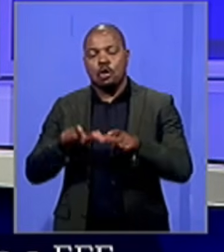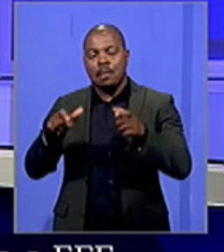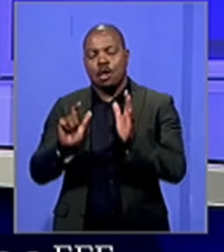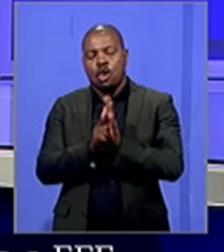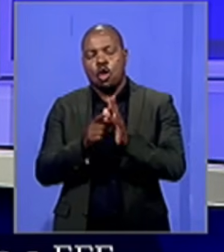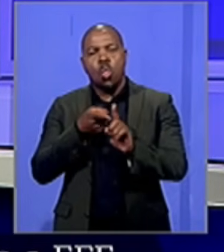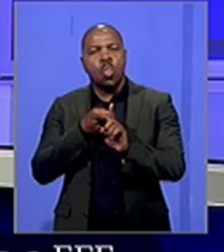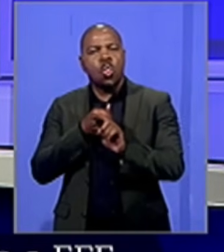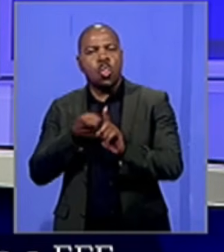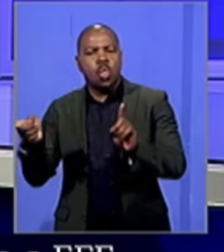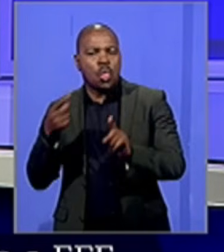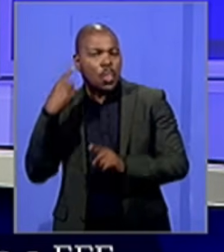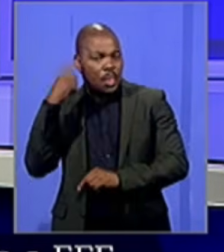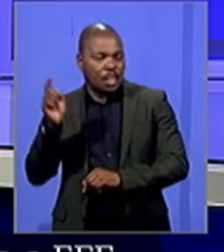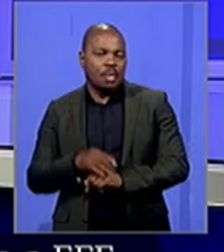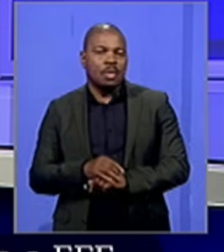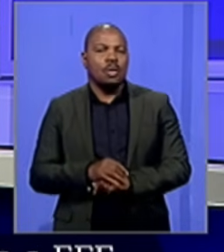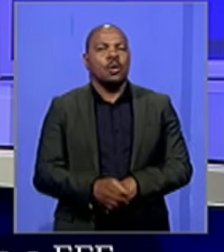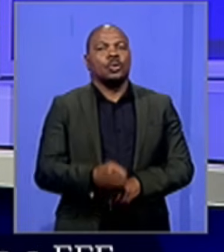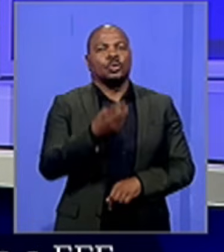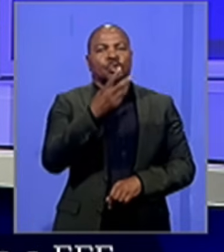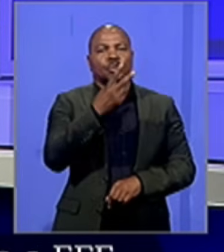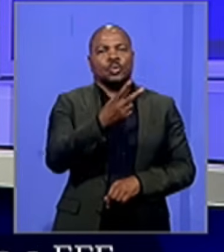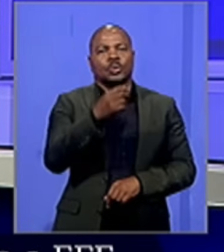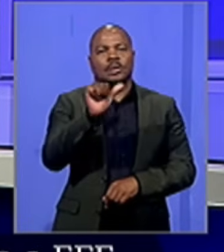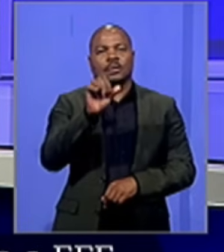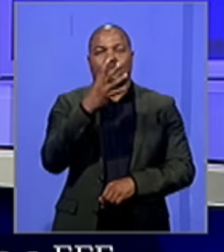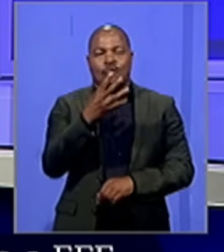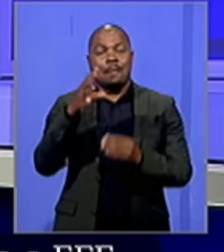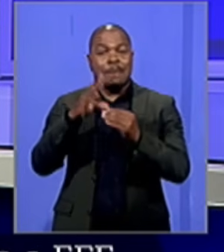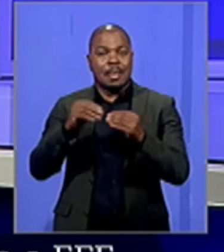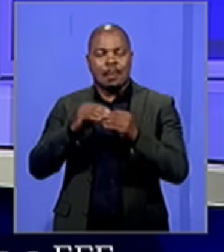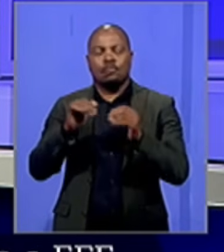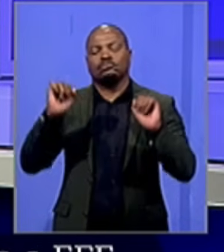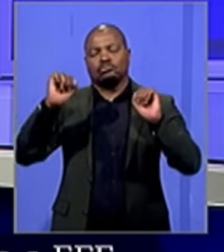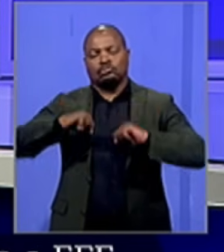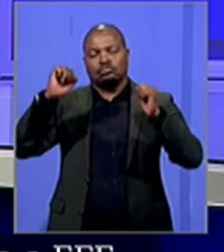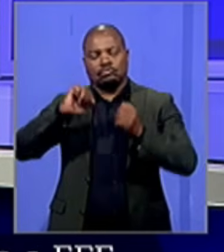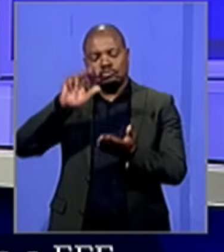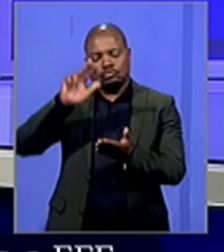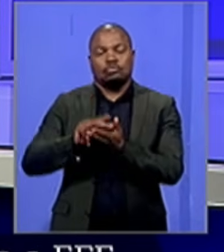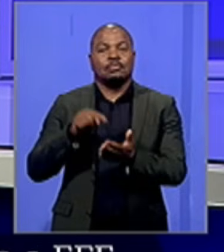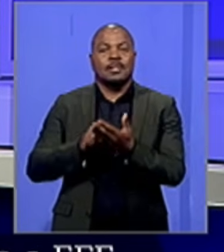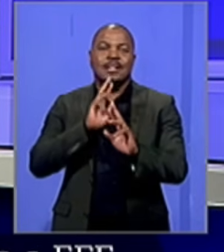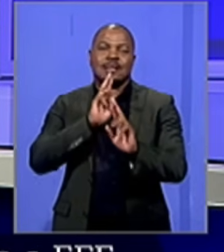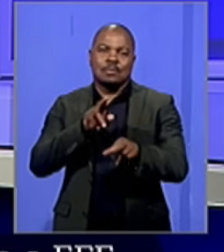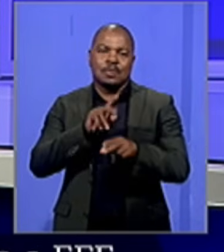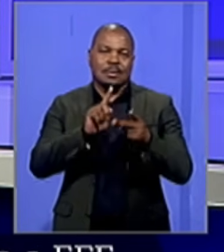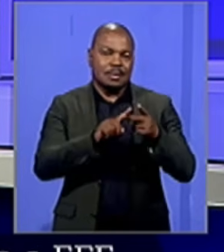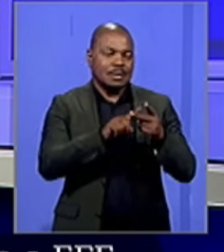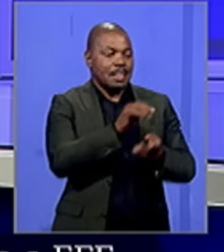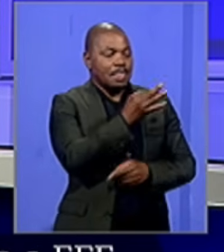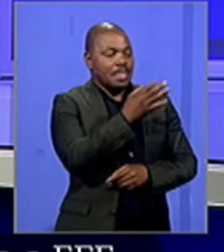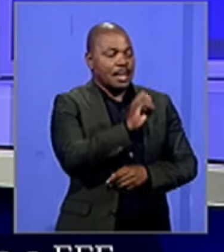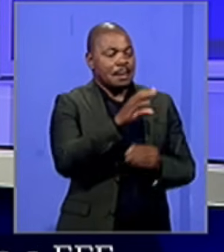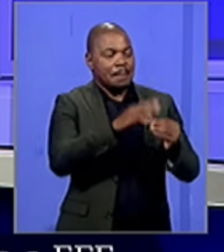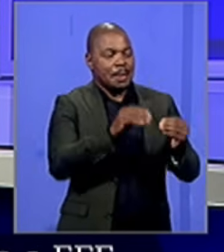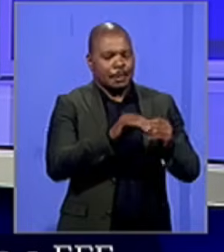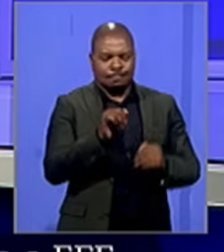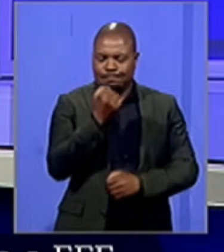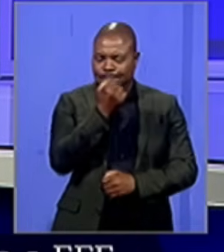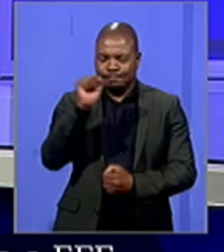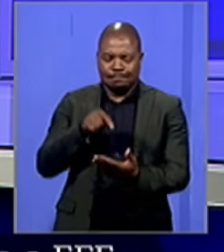yeo. Maloko a magolopedi masometshela4 a boutetše go fetišwa ga pego yeo mola ba masometharo ba ganana